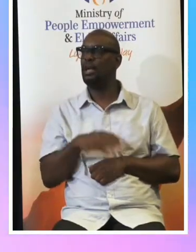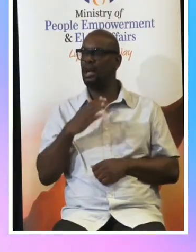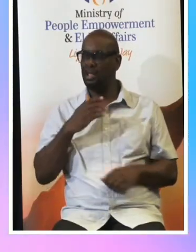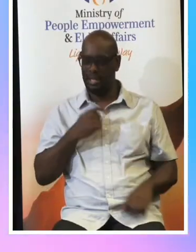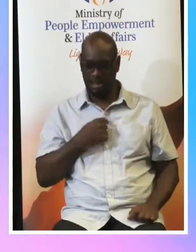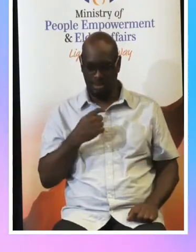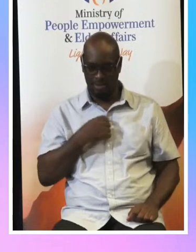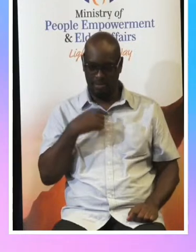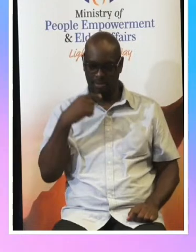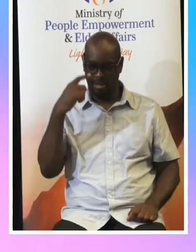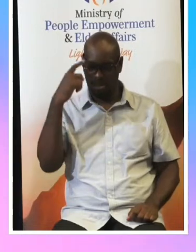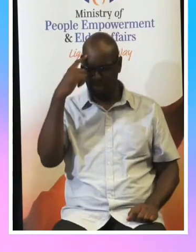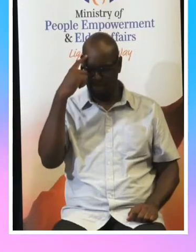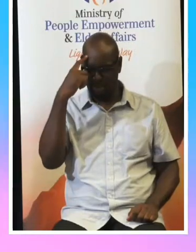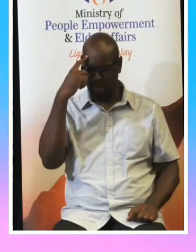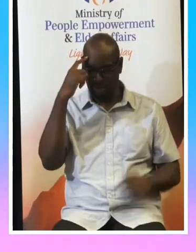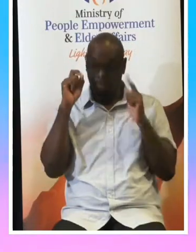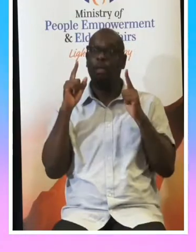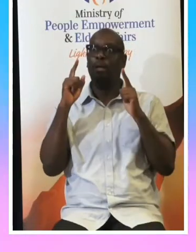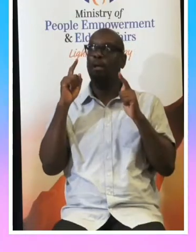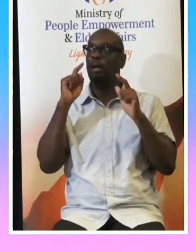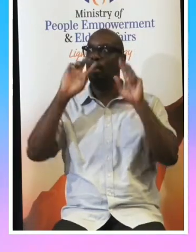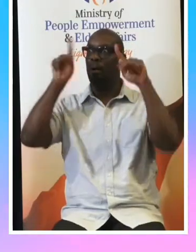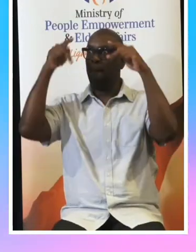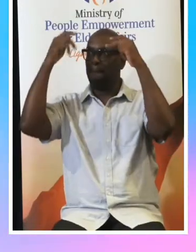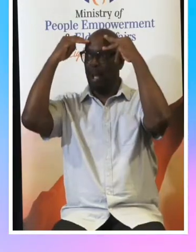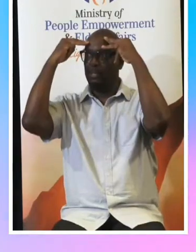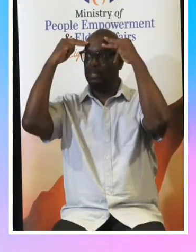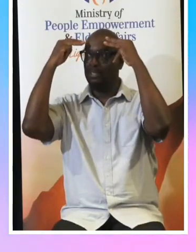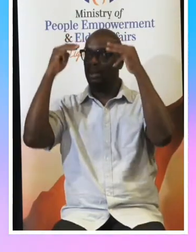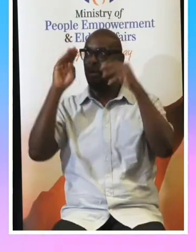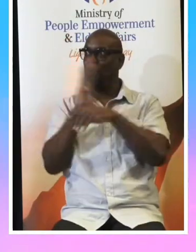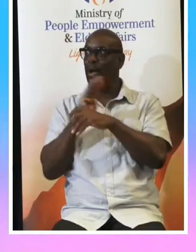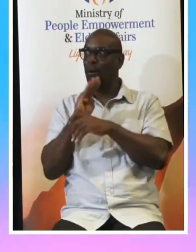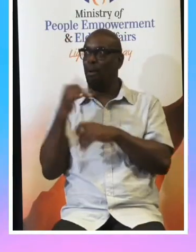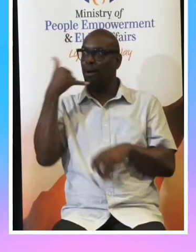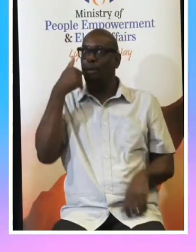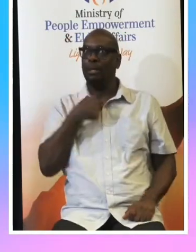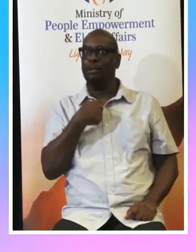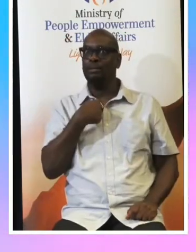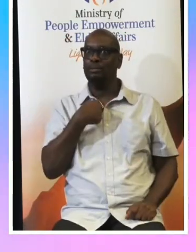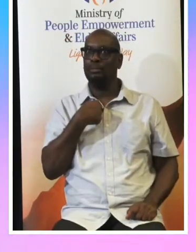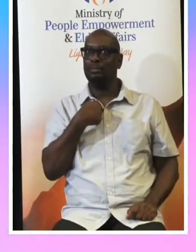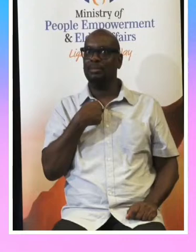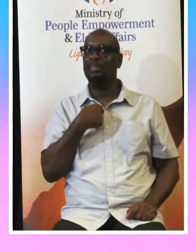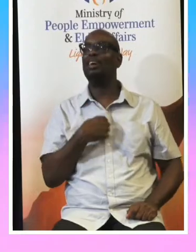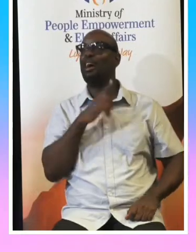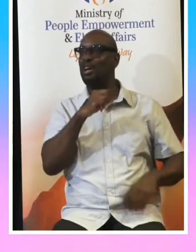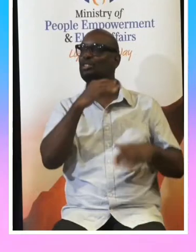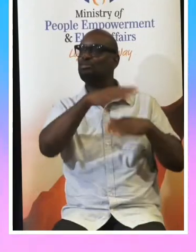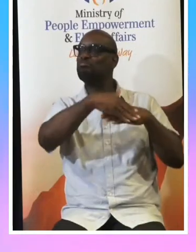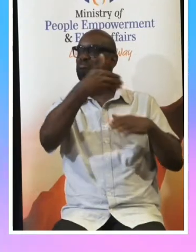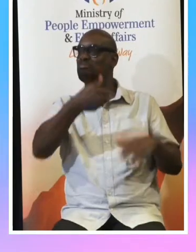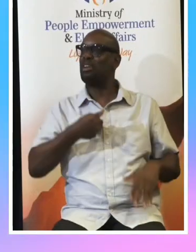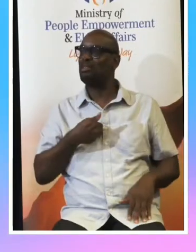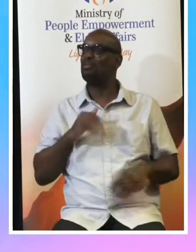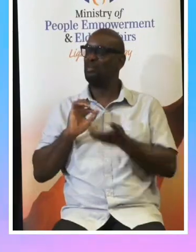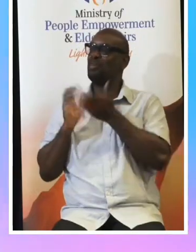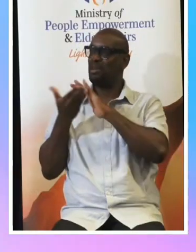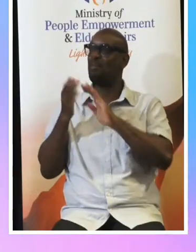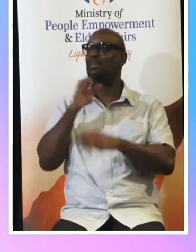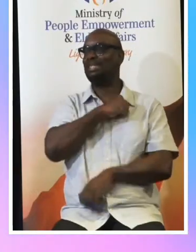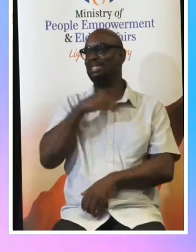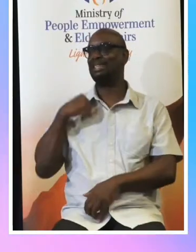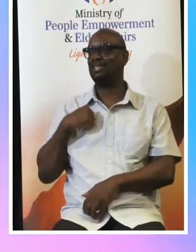brain figured out that it was the Prime Minister of Barbados, and that she would go on to invite me into the upper house.